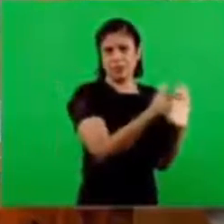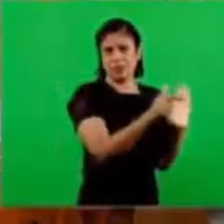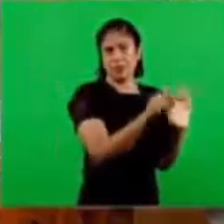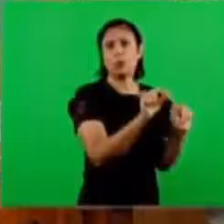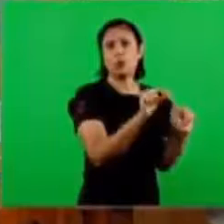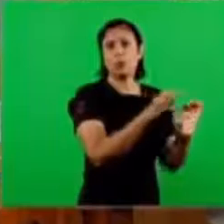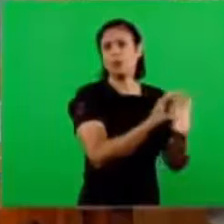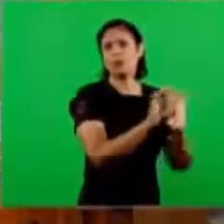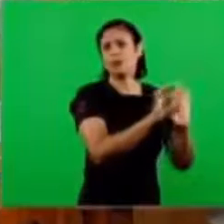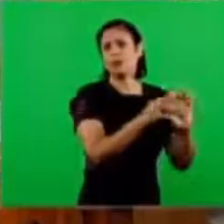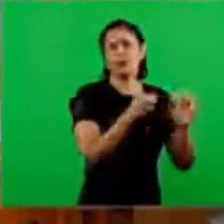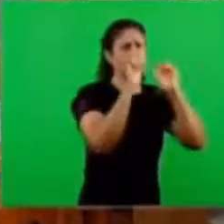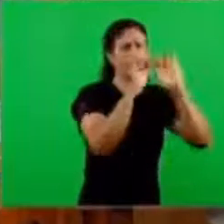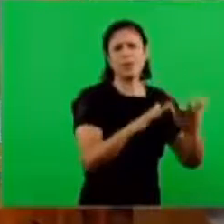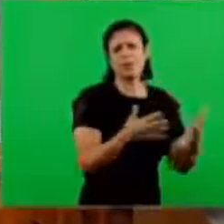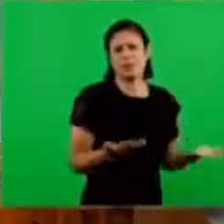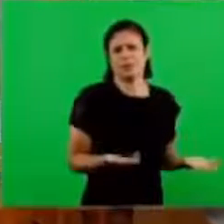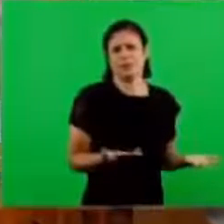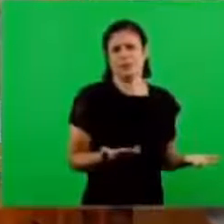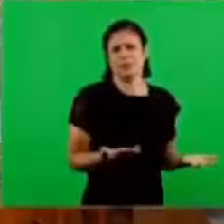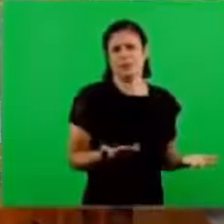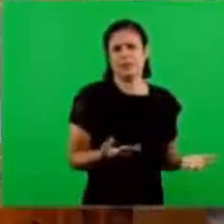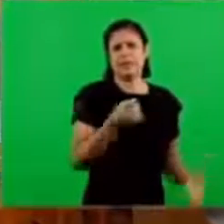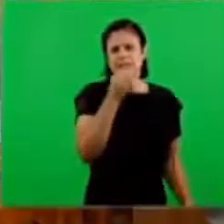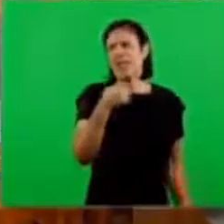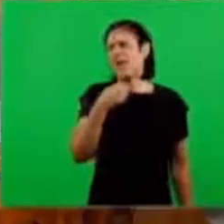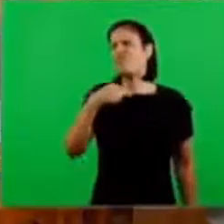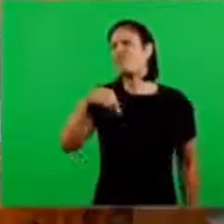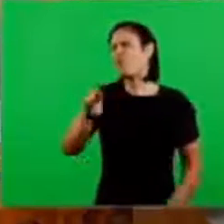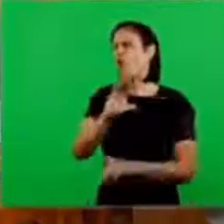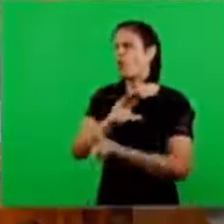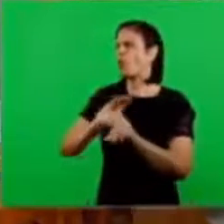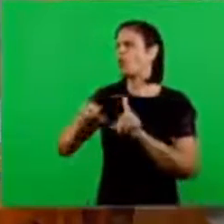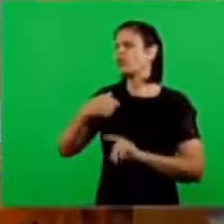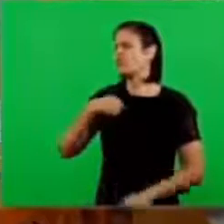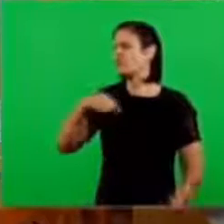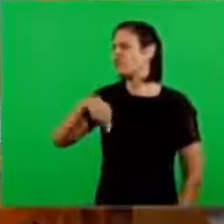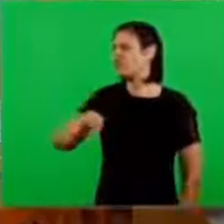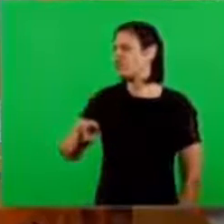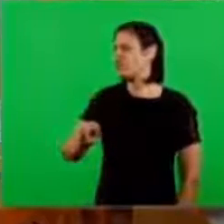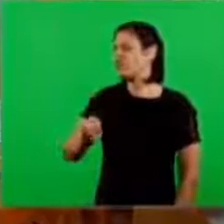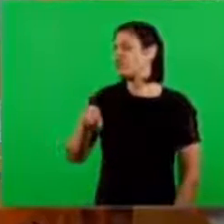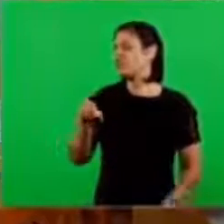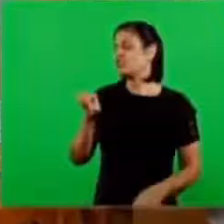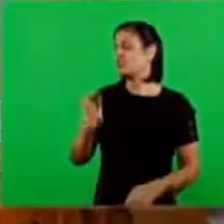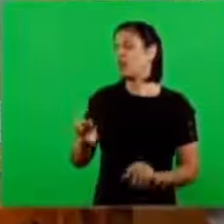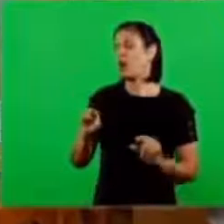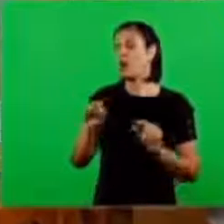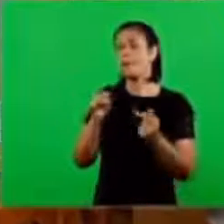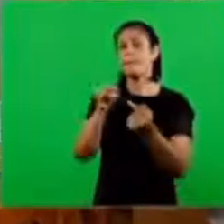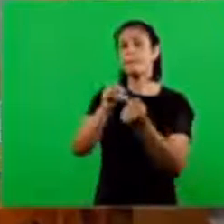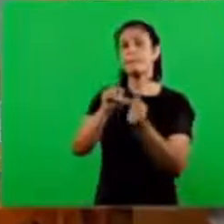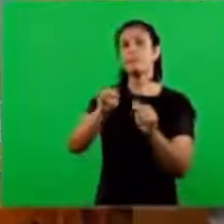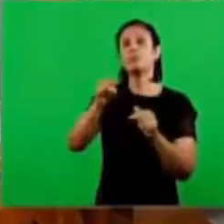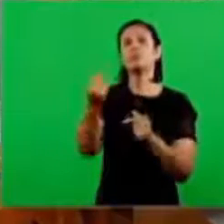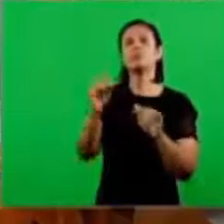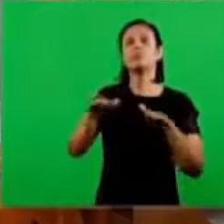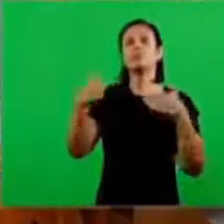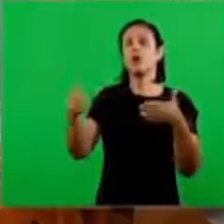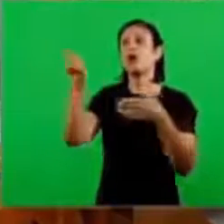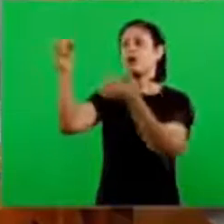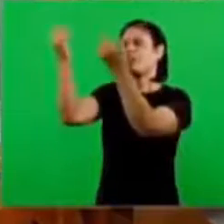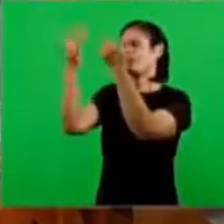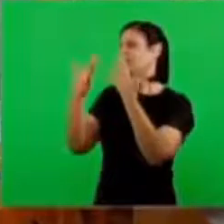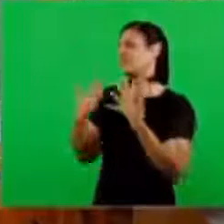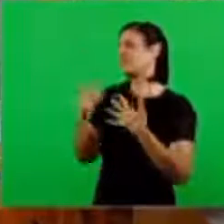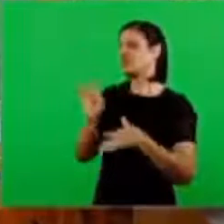There's no censorship to this, but we cannot understand in this way, going to the house of the Lord to receive the benefits. We're going there